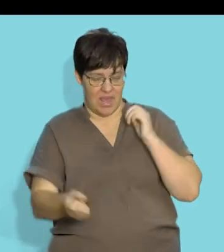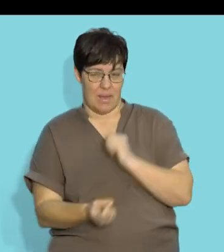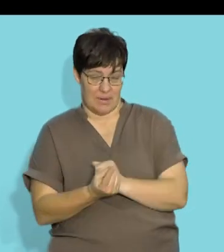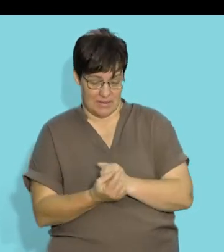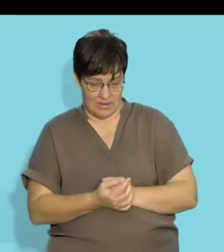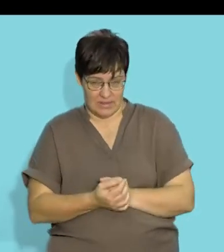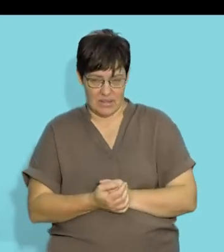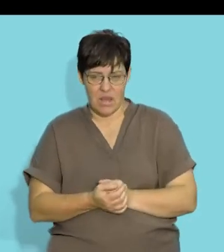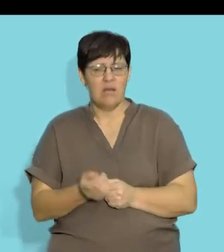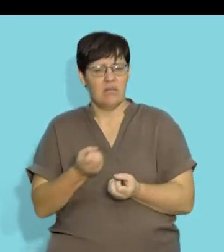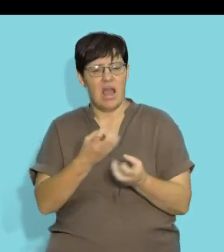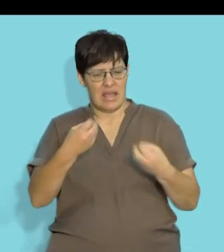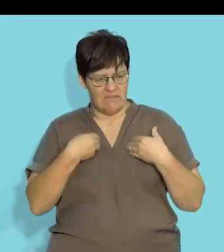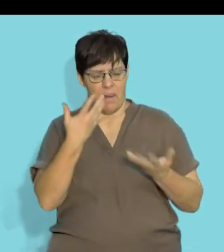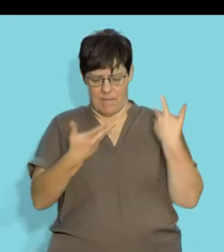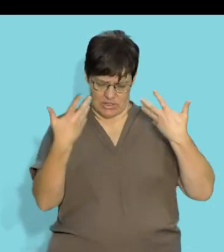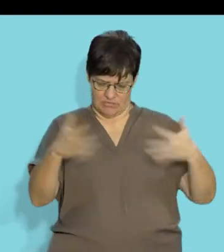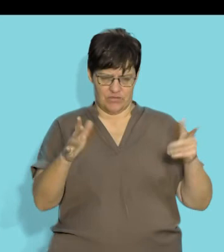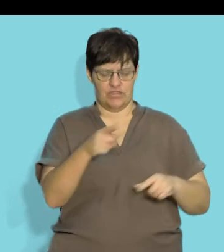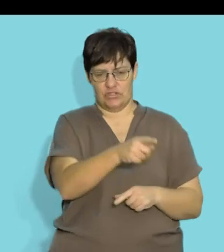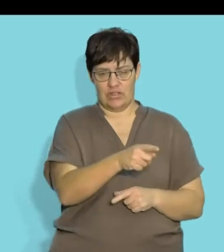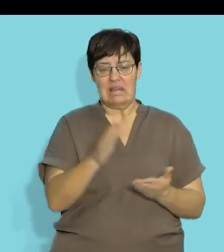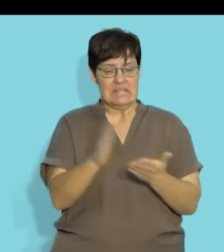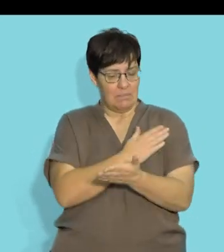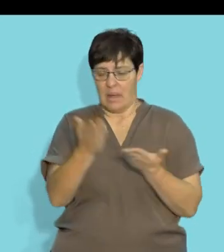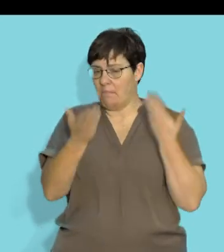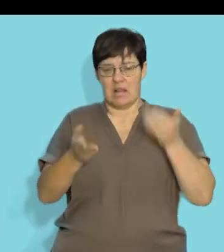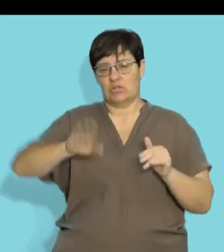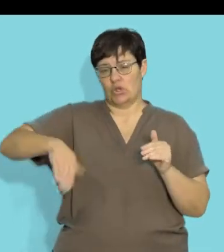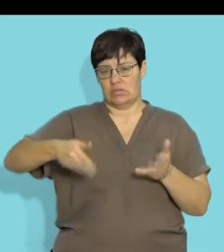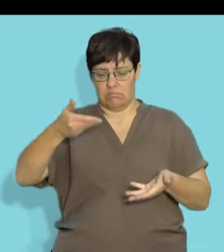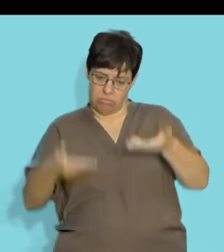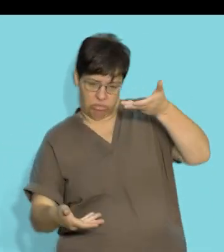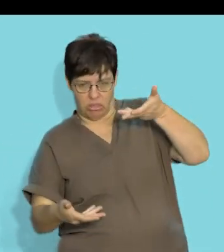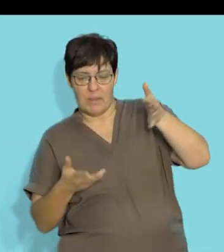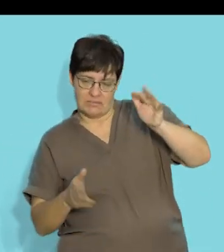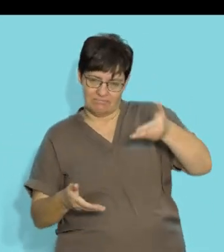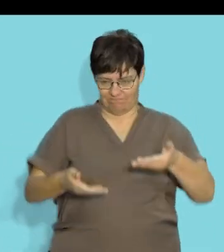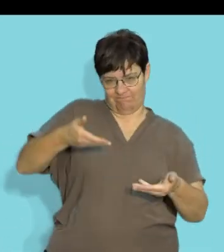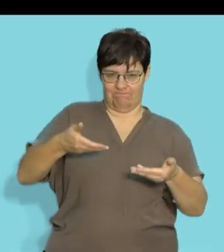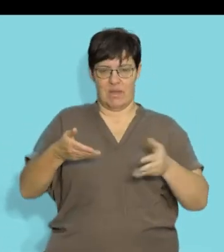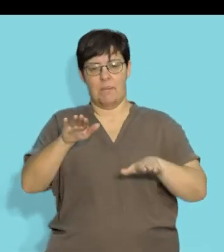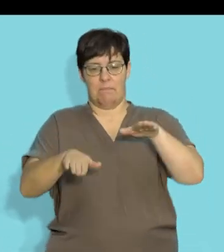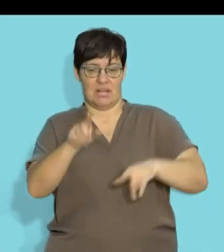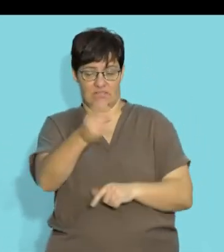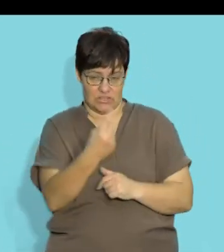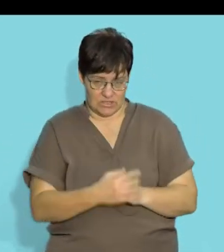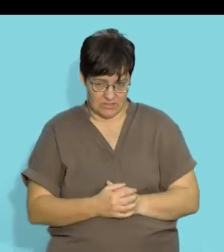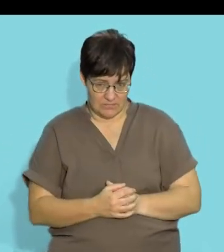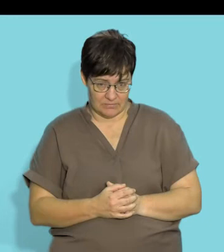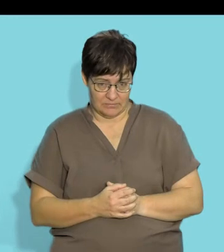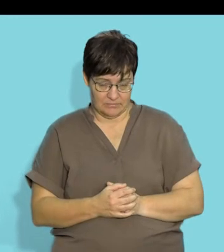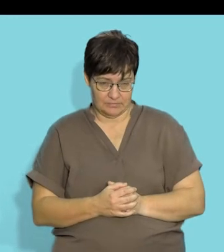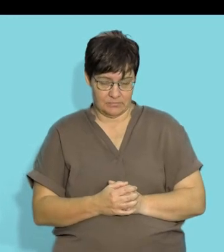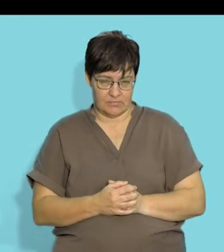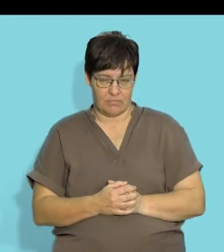you. In other cases, you need to carry out the balancing. So this is the balanced equation of reaction. So